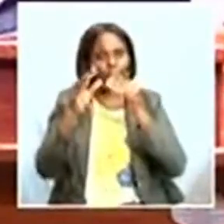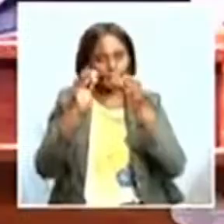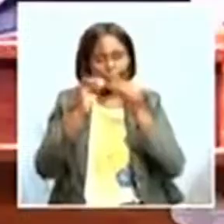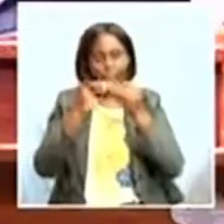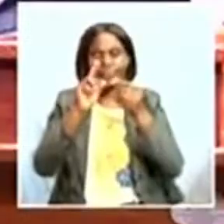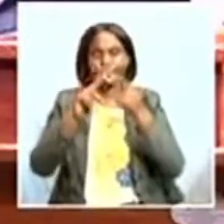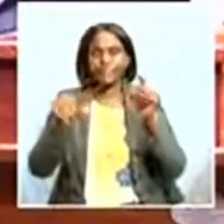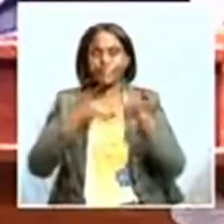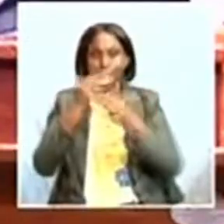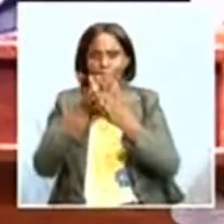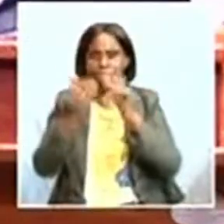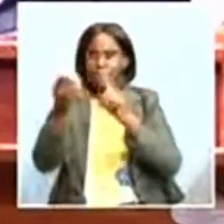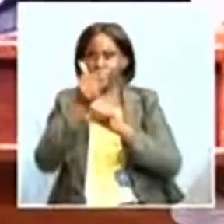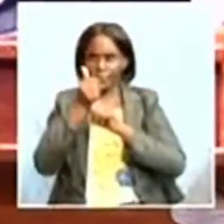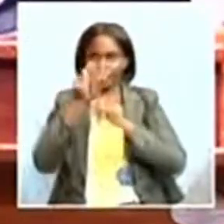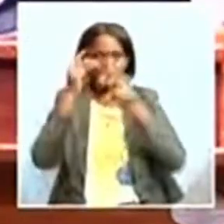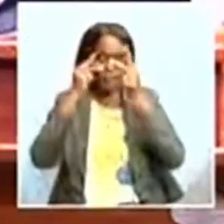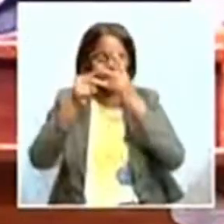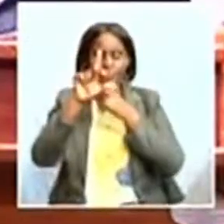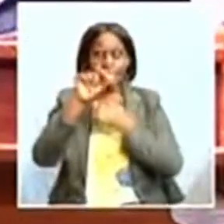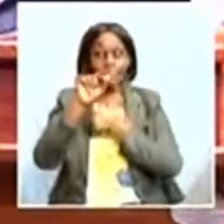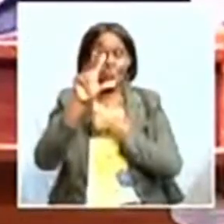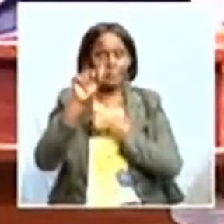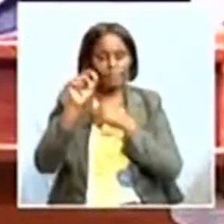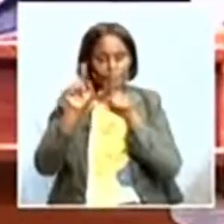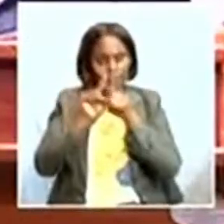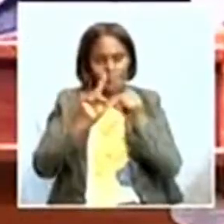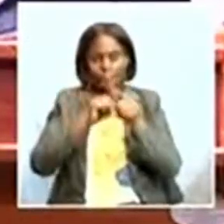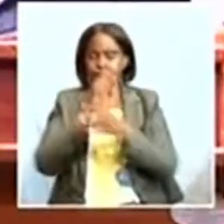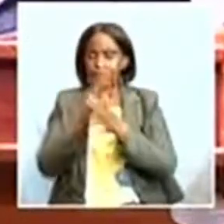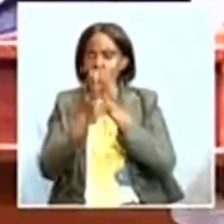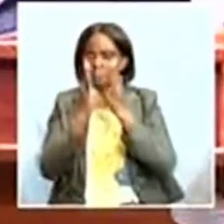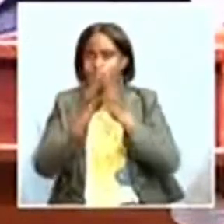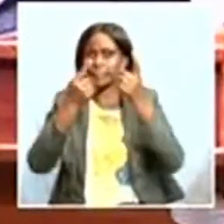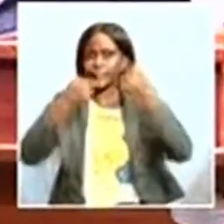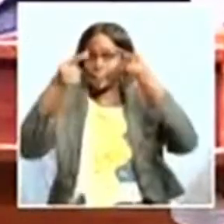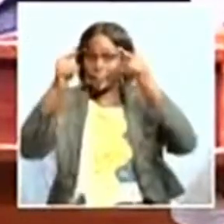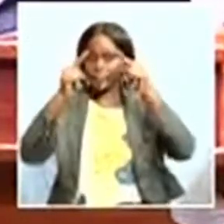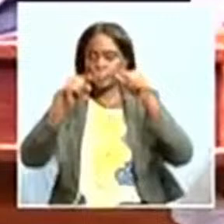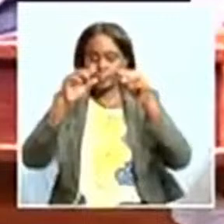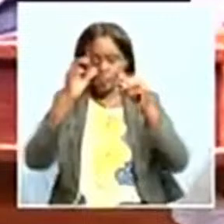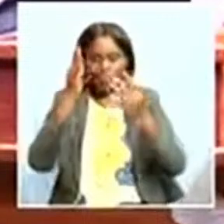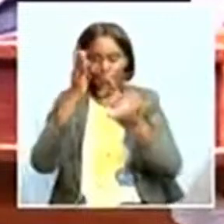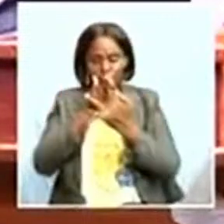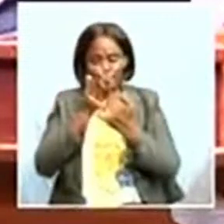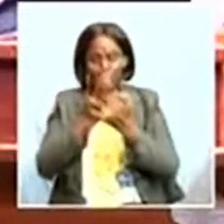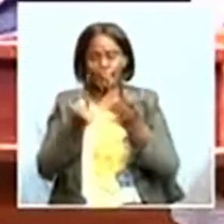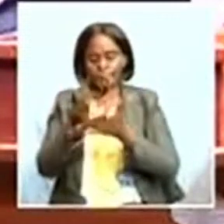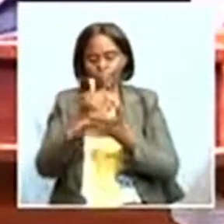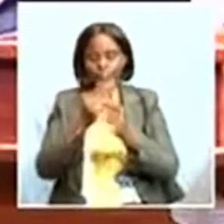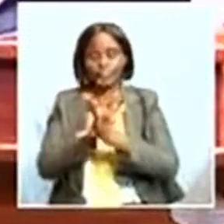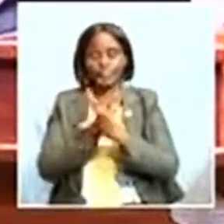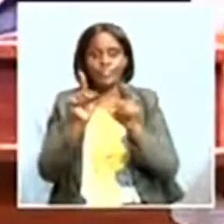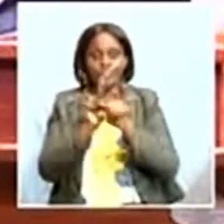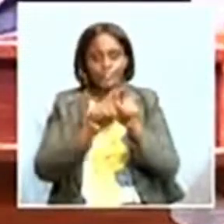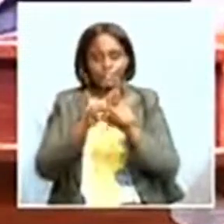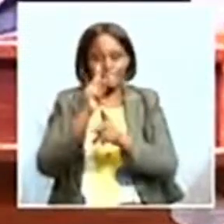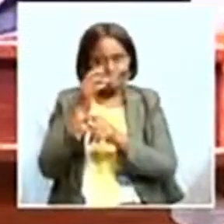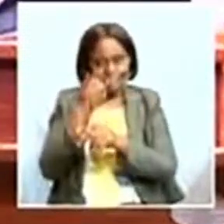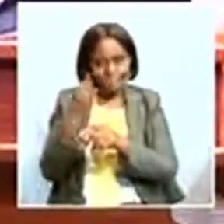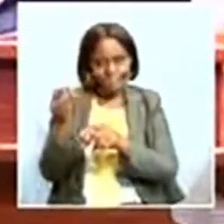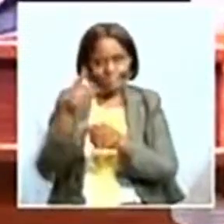toward achieving Vision 2030 and building a prosperous middle-income Zambia by equipping our